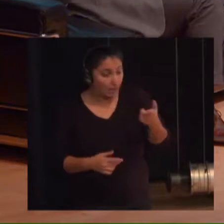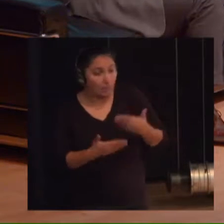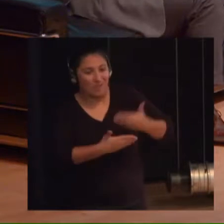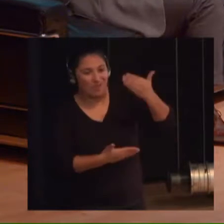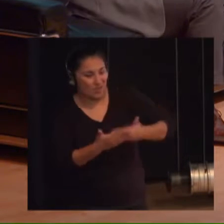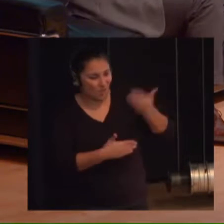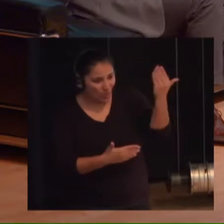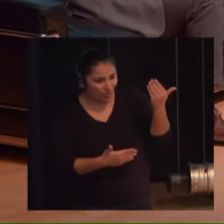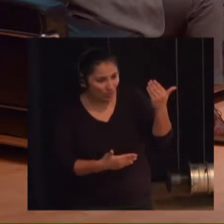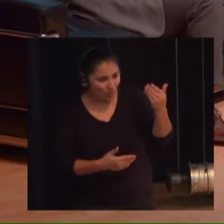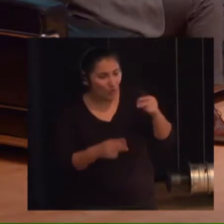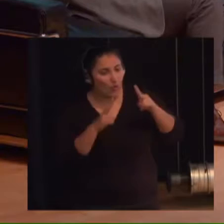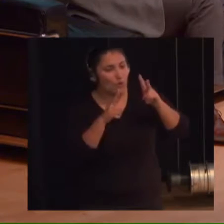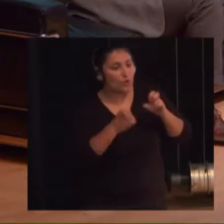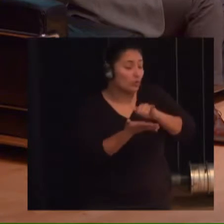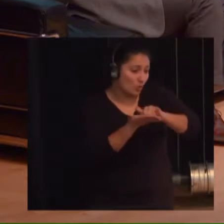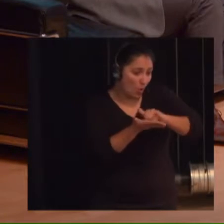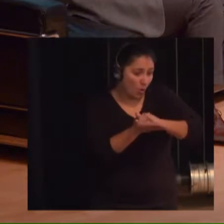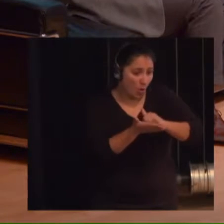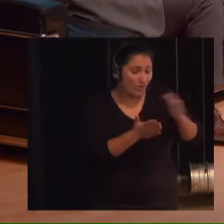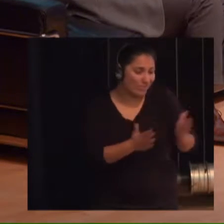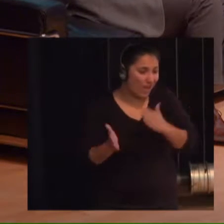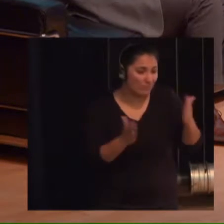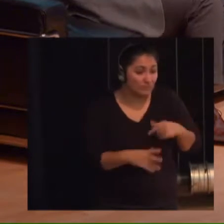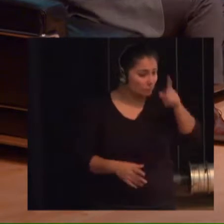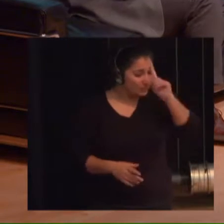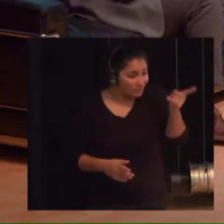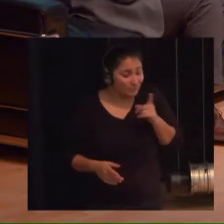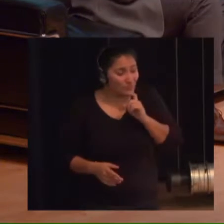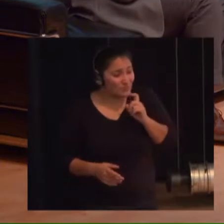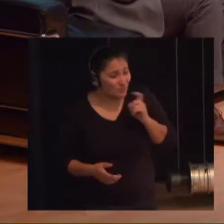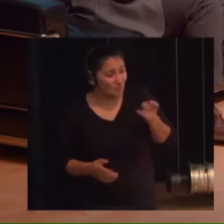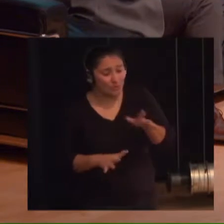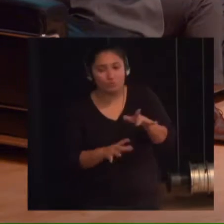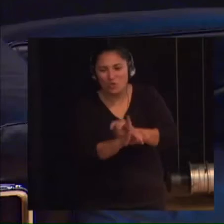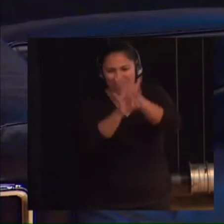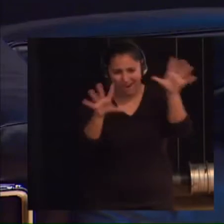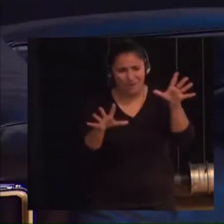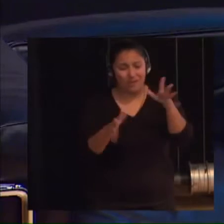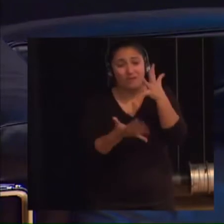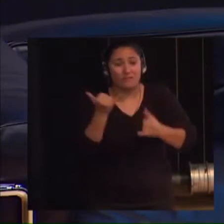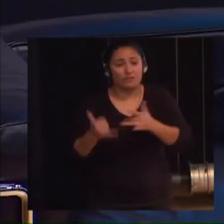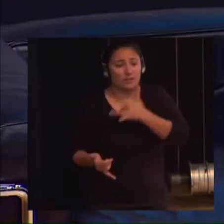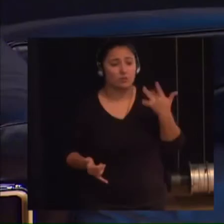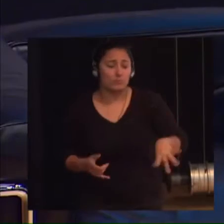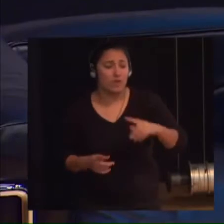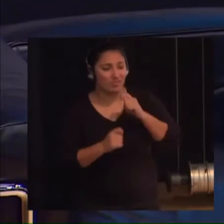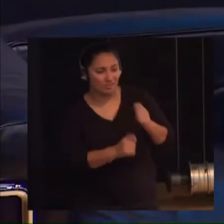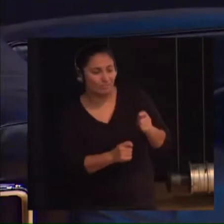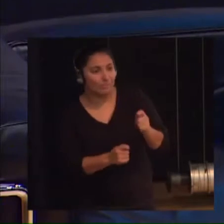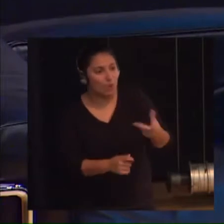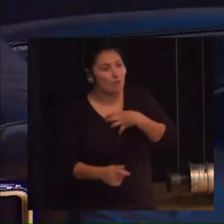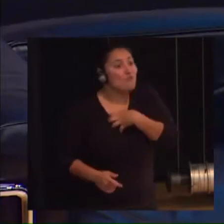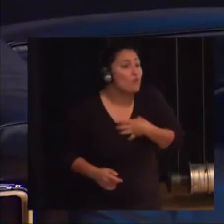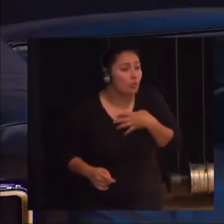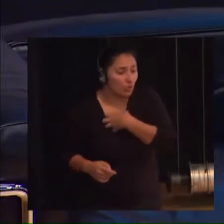And it is increasingly clear that the philanthropy is going to play a role on that. It might not be the only financier, but it's going to play a role. Certainly